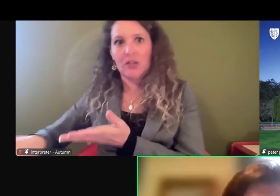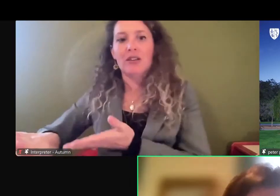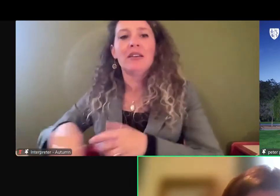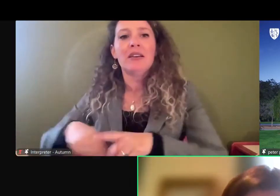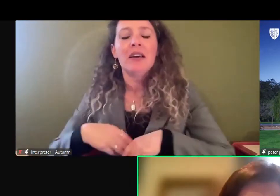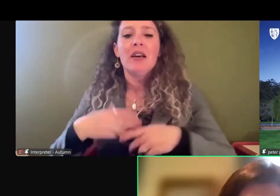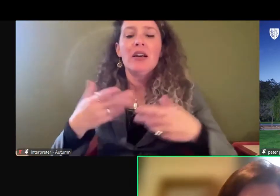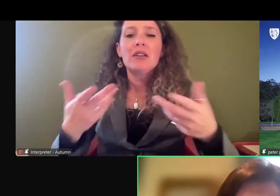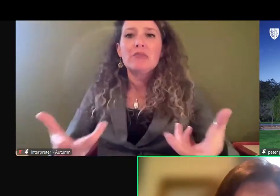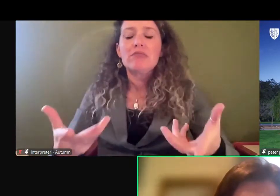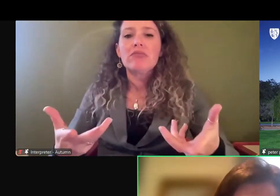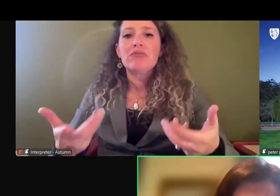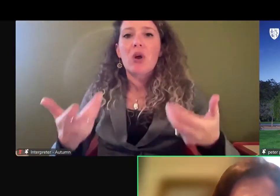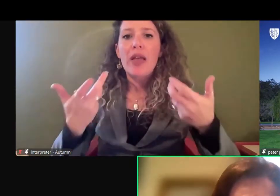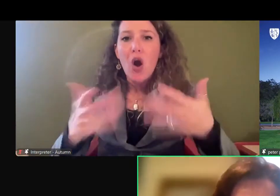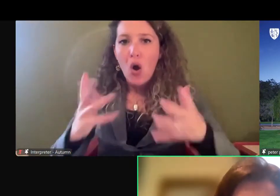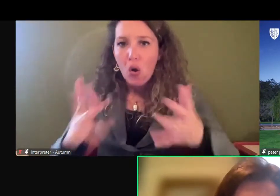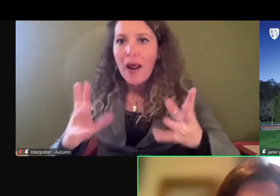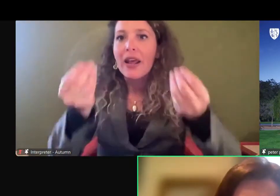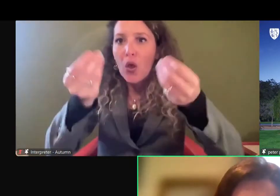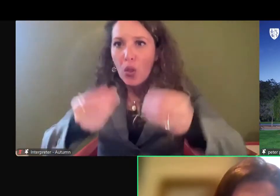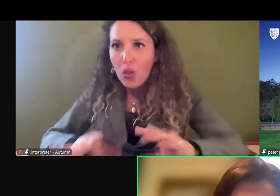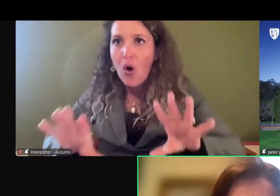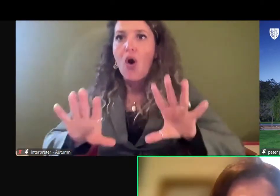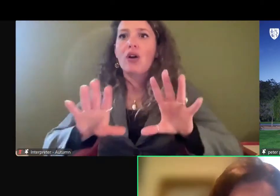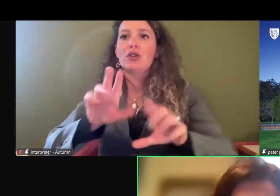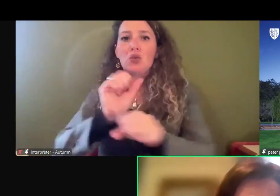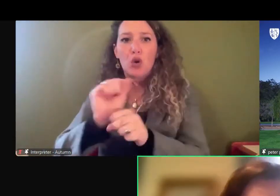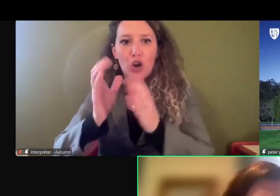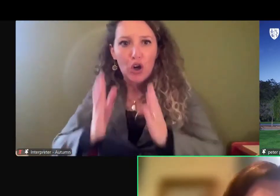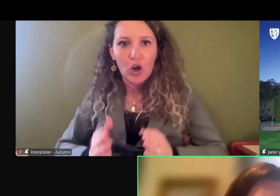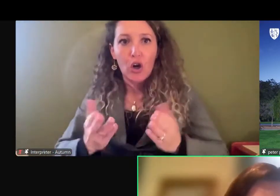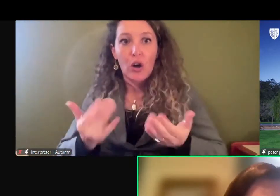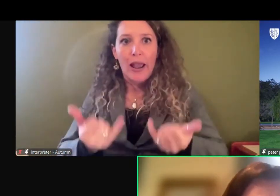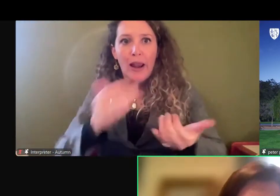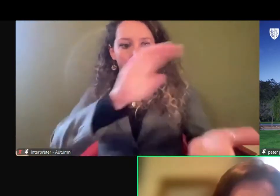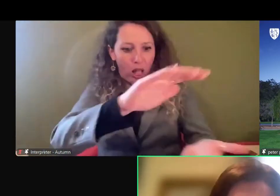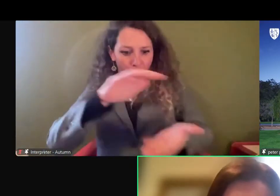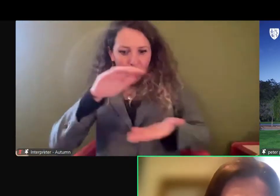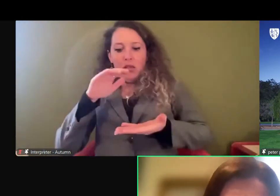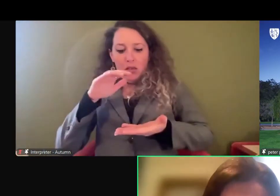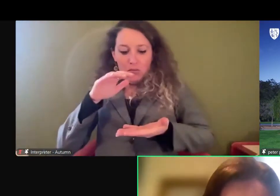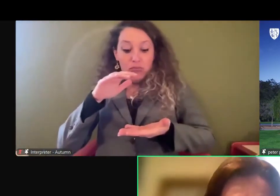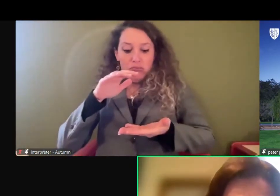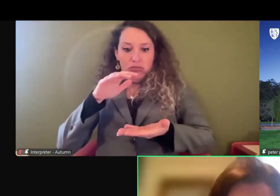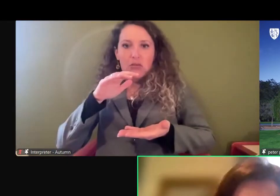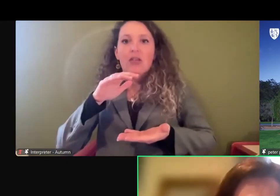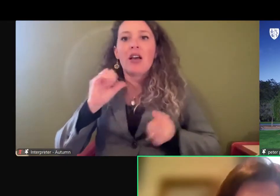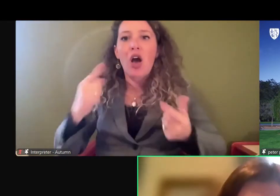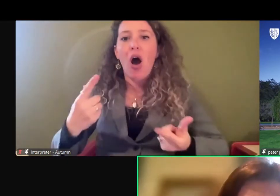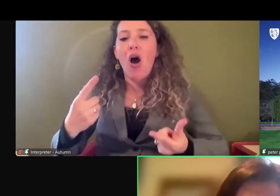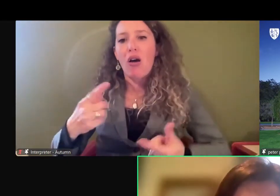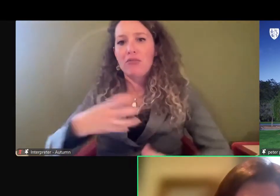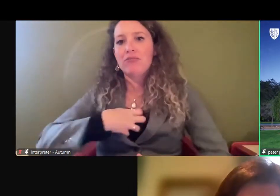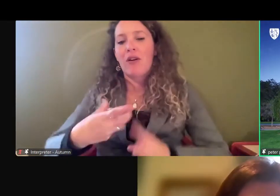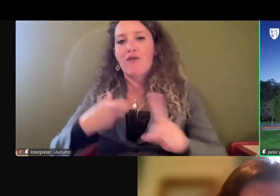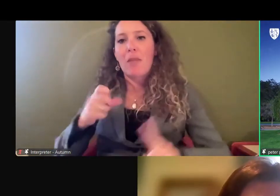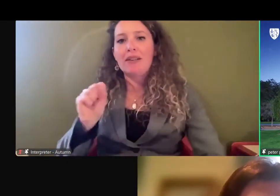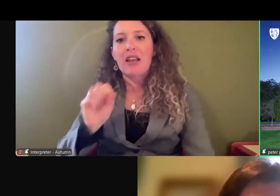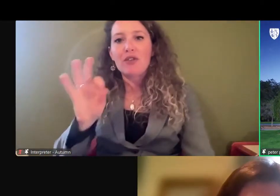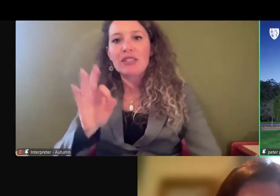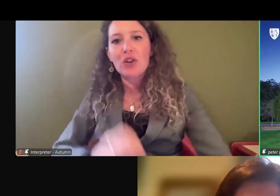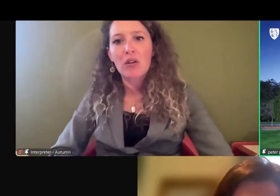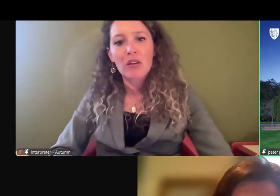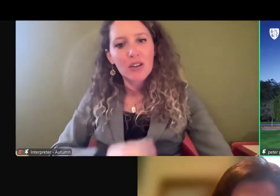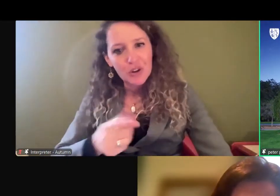they were already lost staff and then suddenly had all the complaints from San Francisco. Do